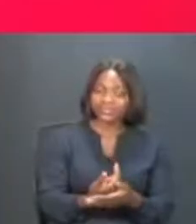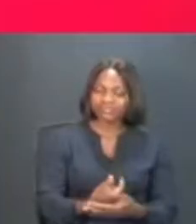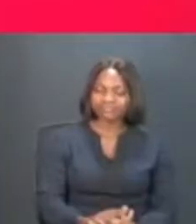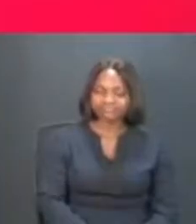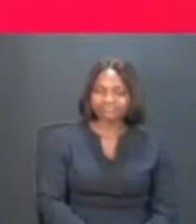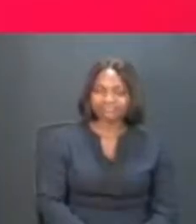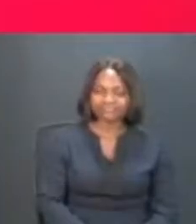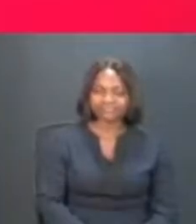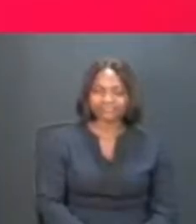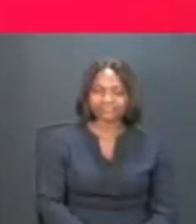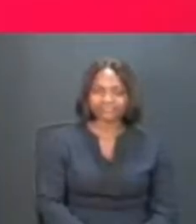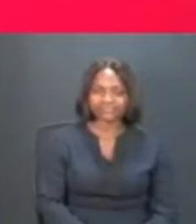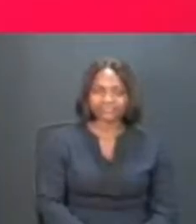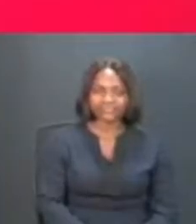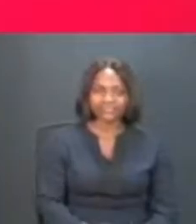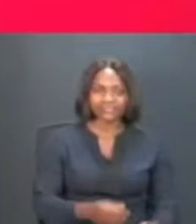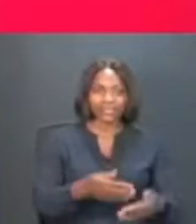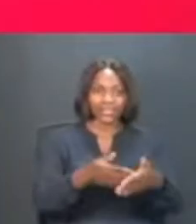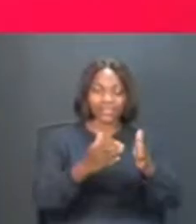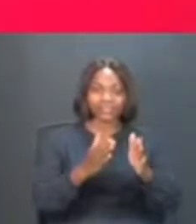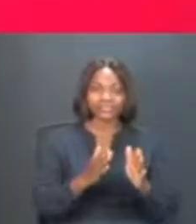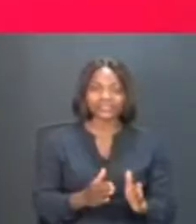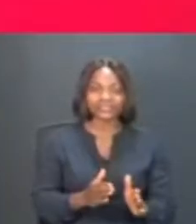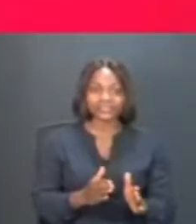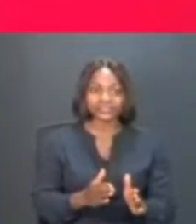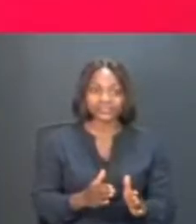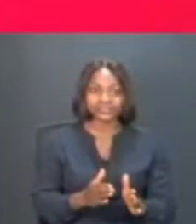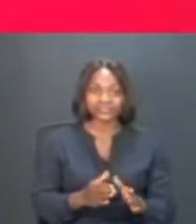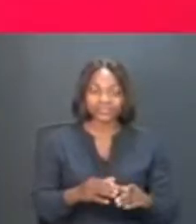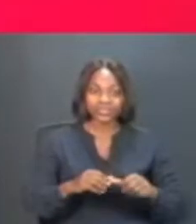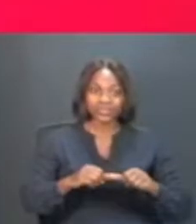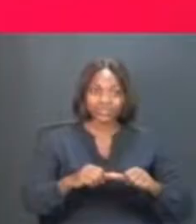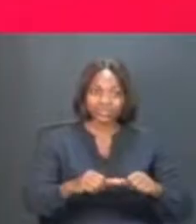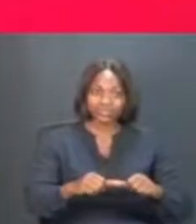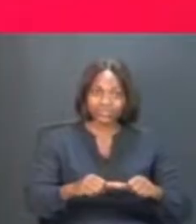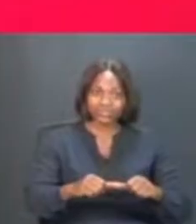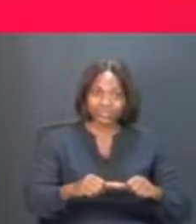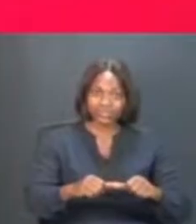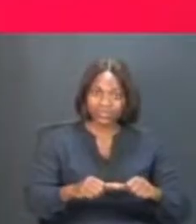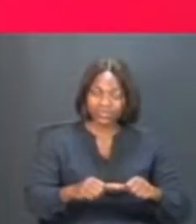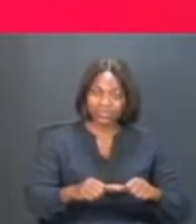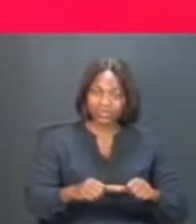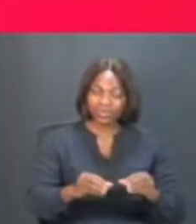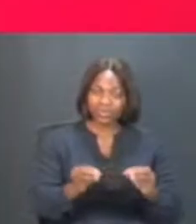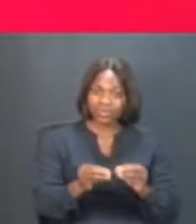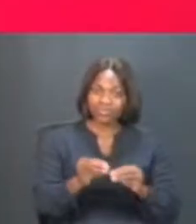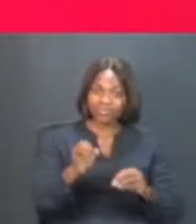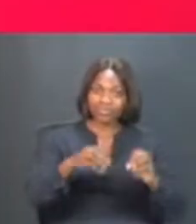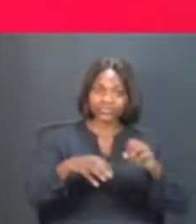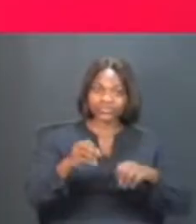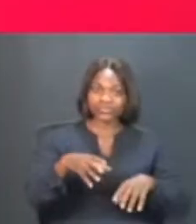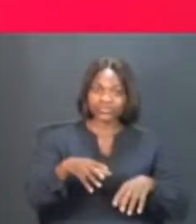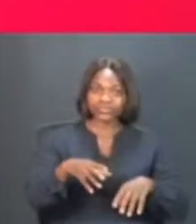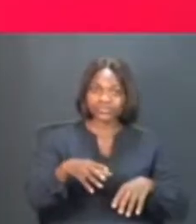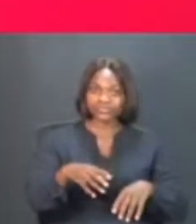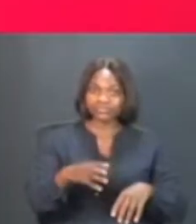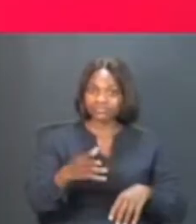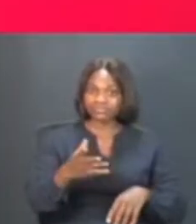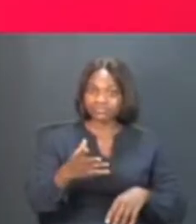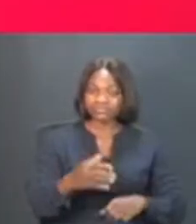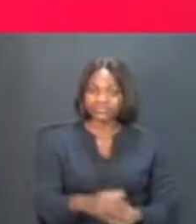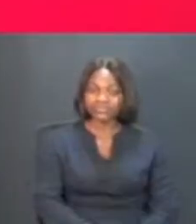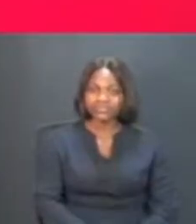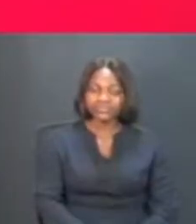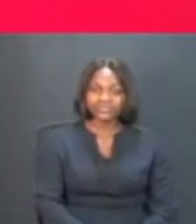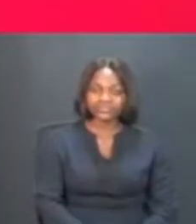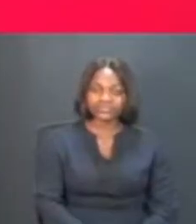So, leaders, do we move on or we take more? Yes, please.